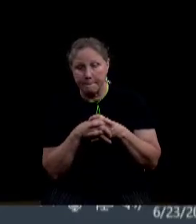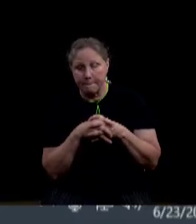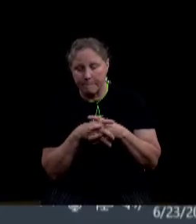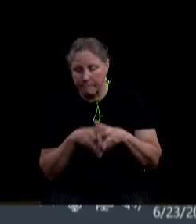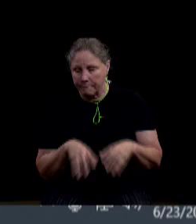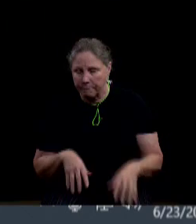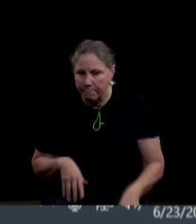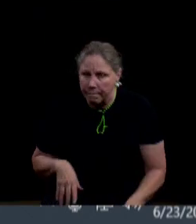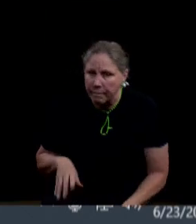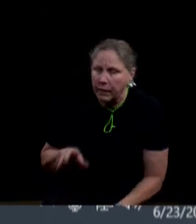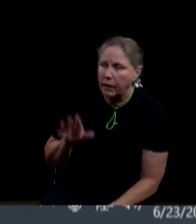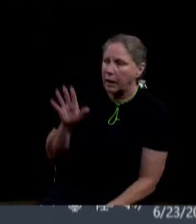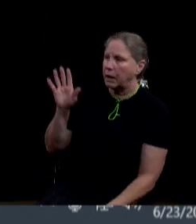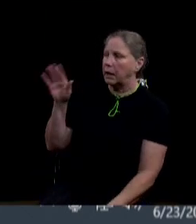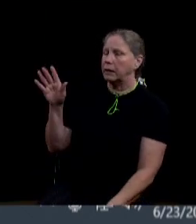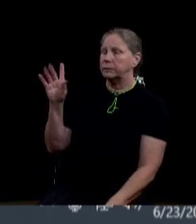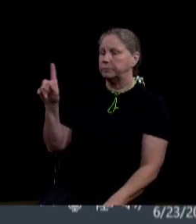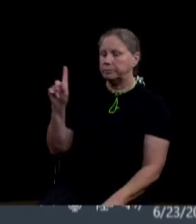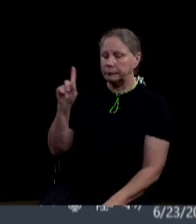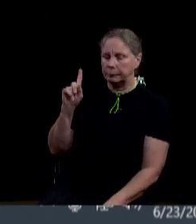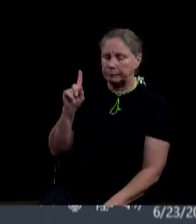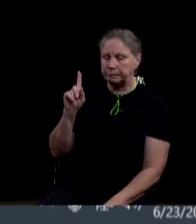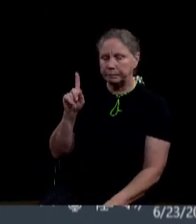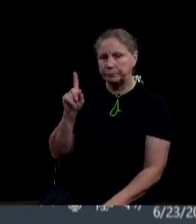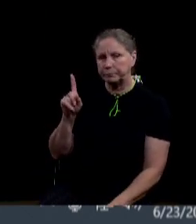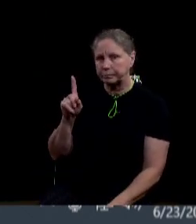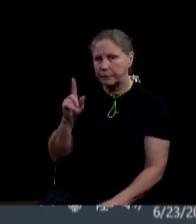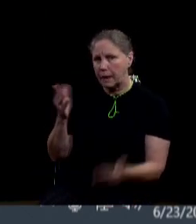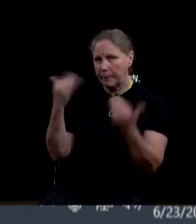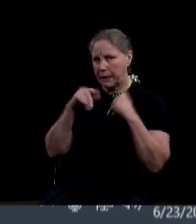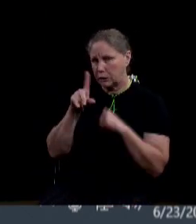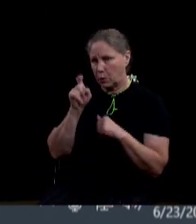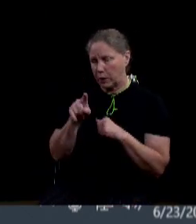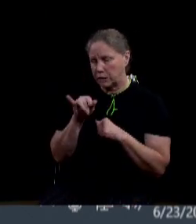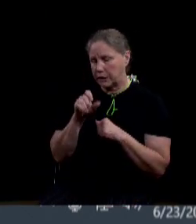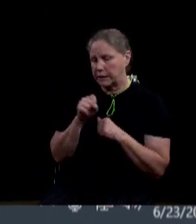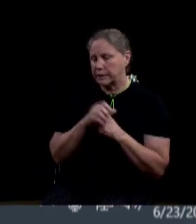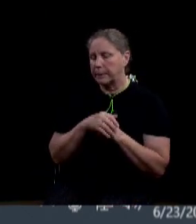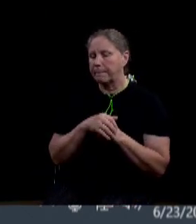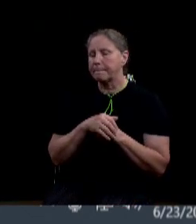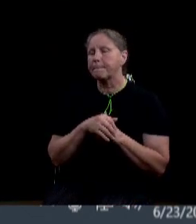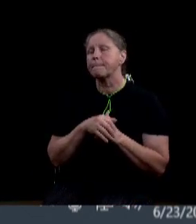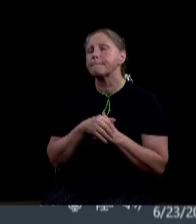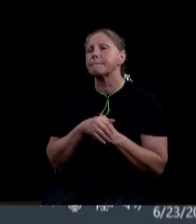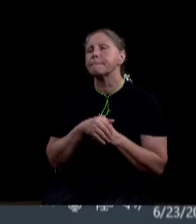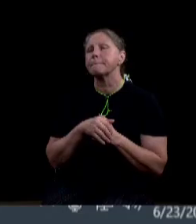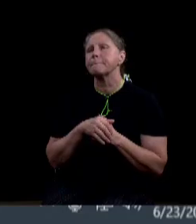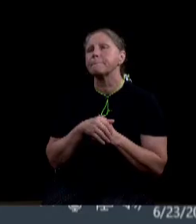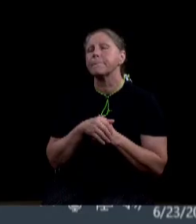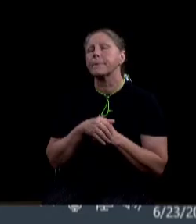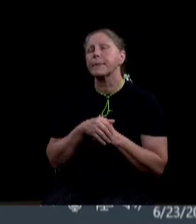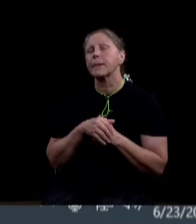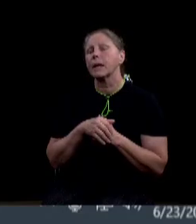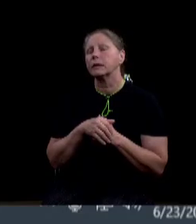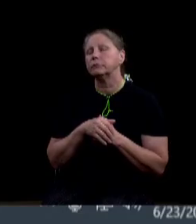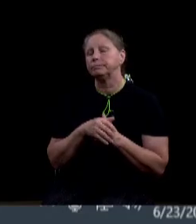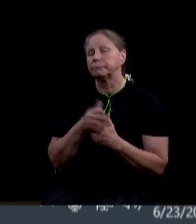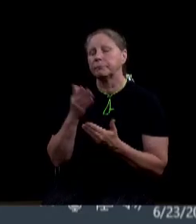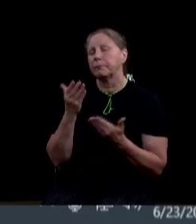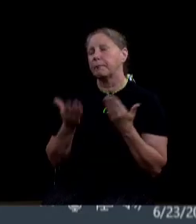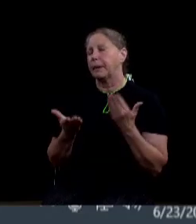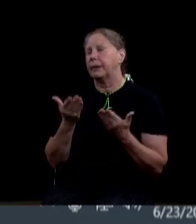The next question I had was, and this might be a question for staff as well,